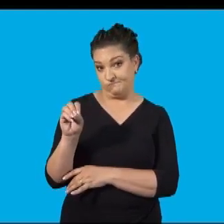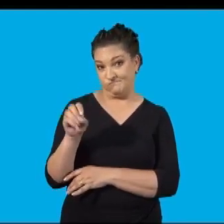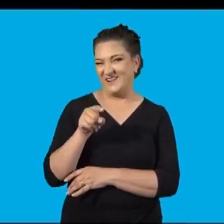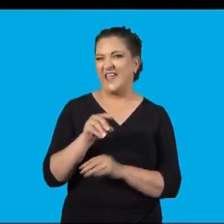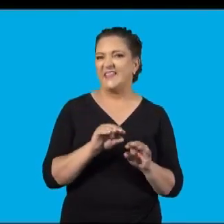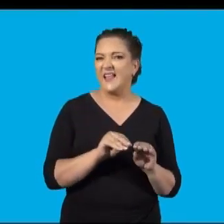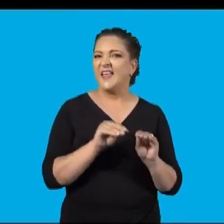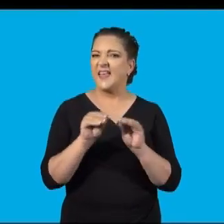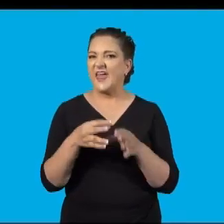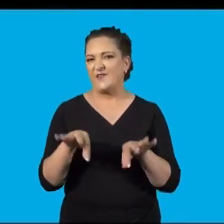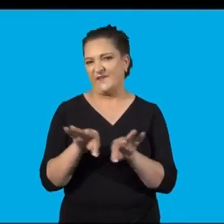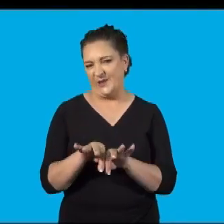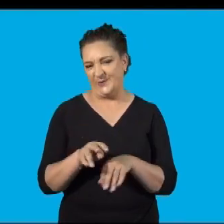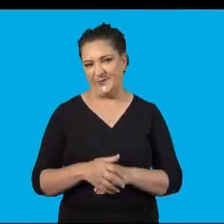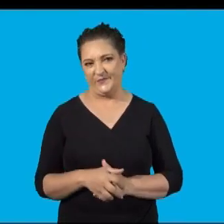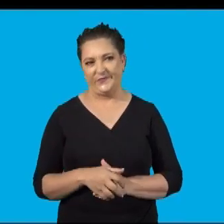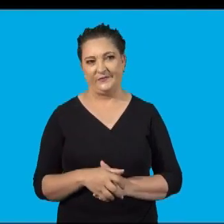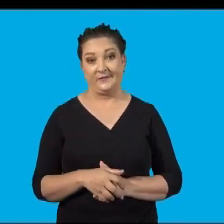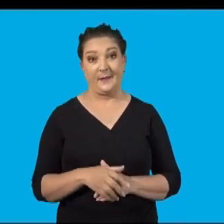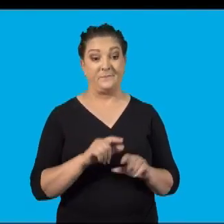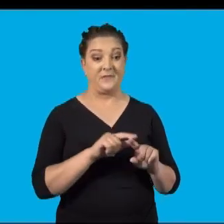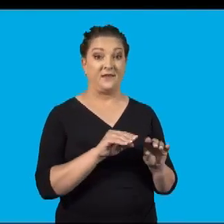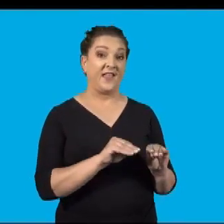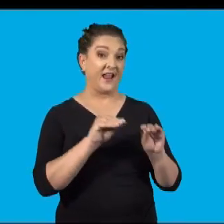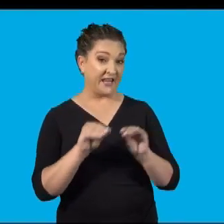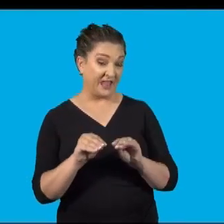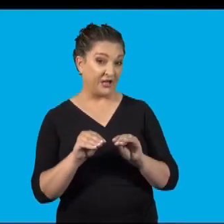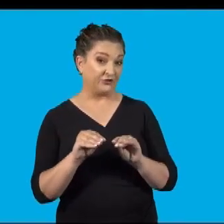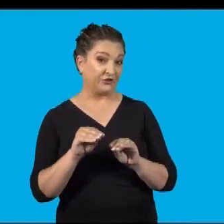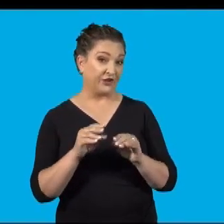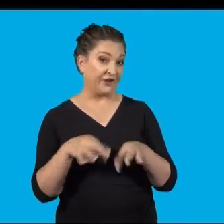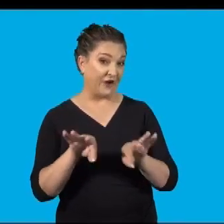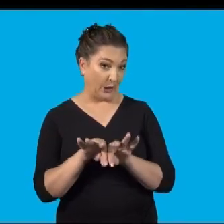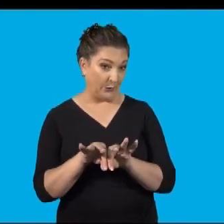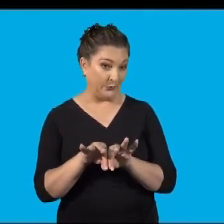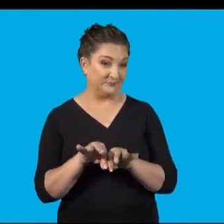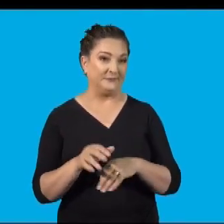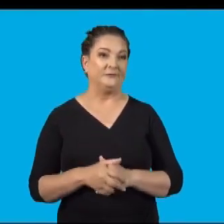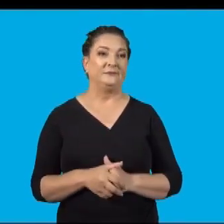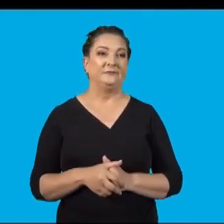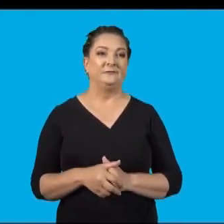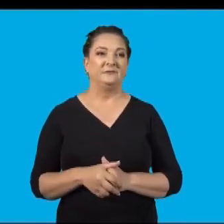37,500. That was the carrying value. So you would then take that carrying value,